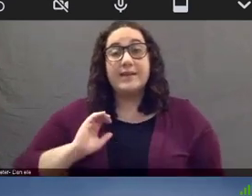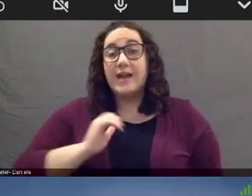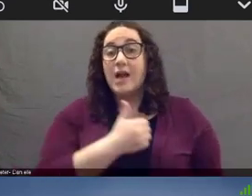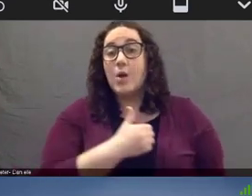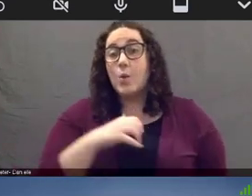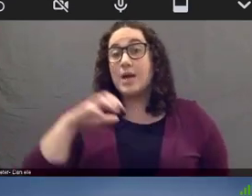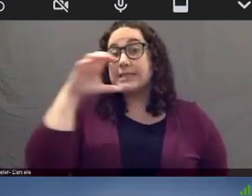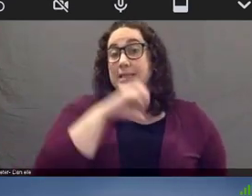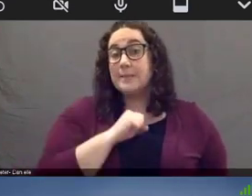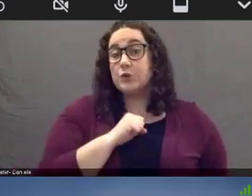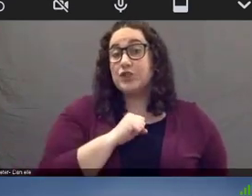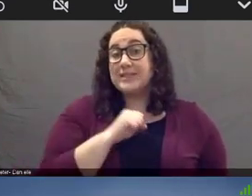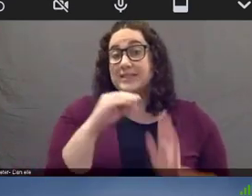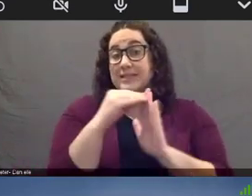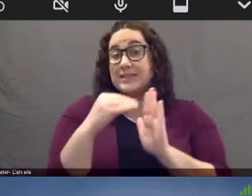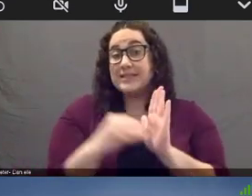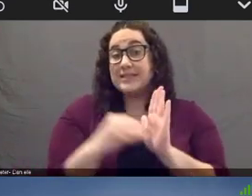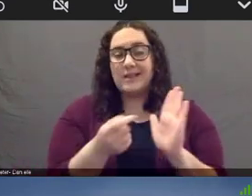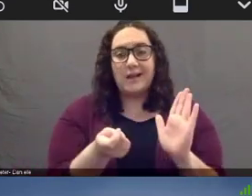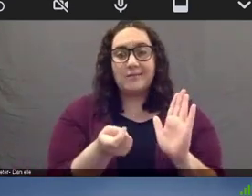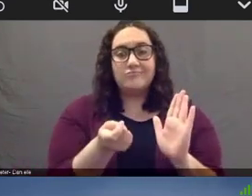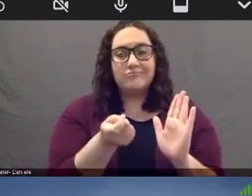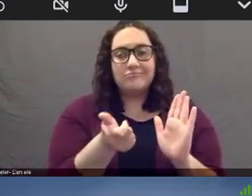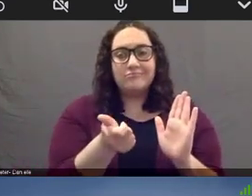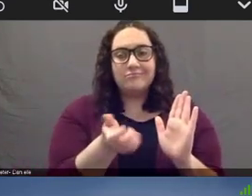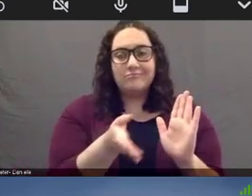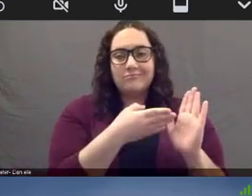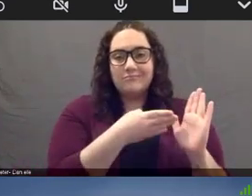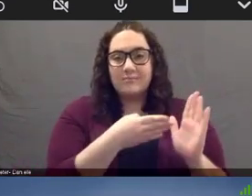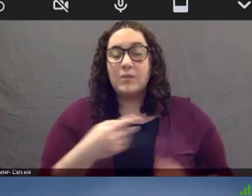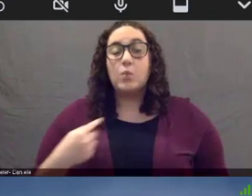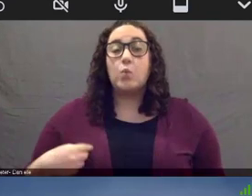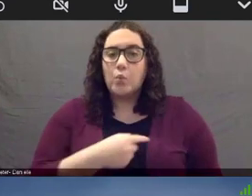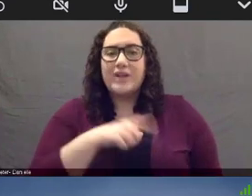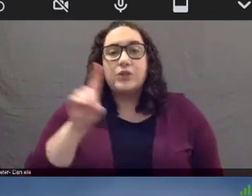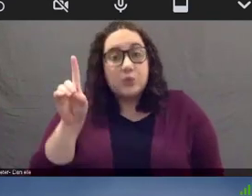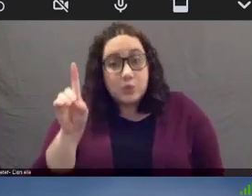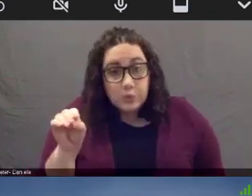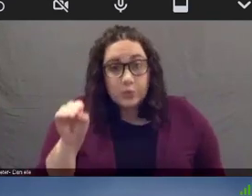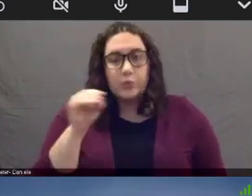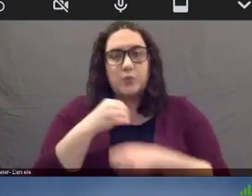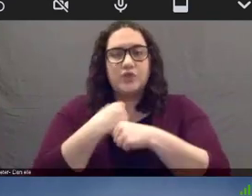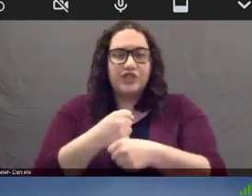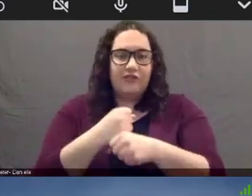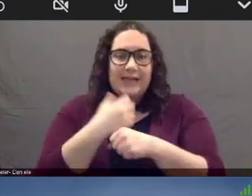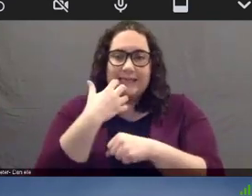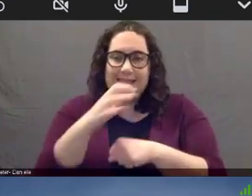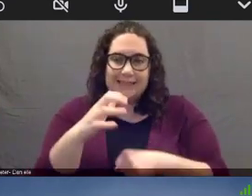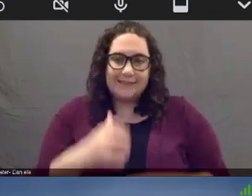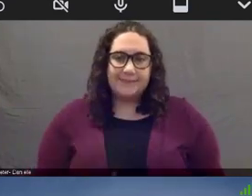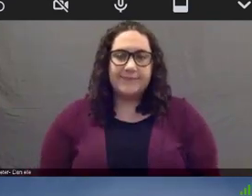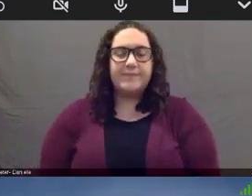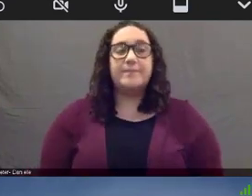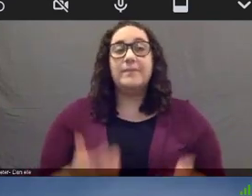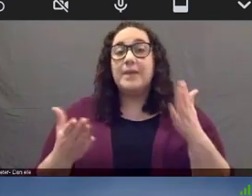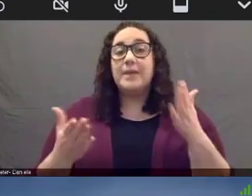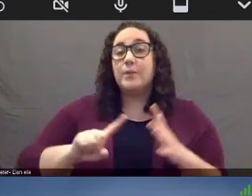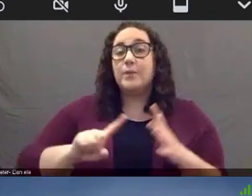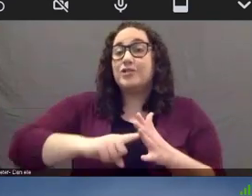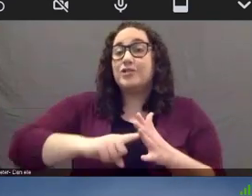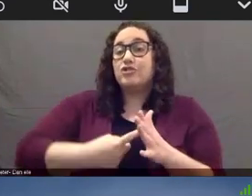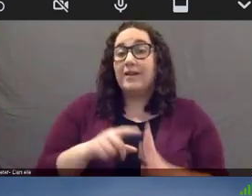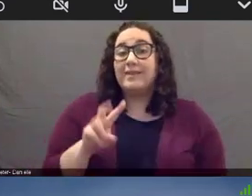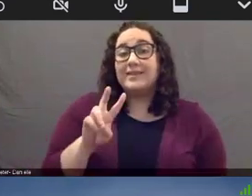started off with that second order ordinary differential equation, but it equaled a constant, which was proportional to our